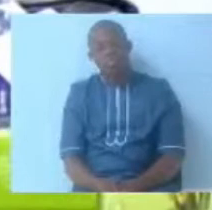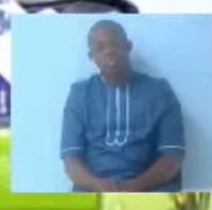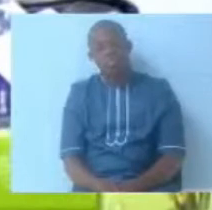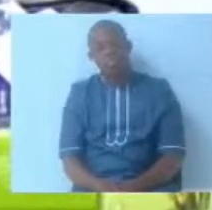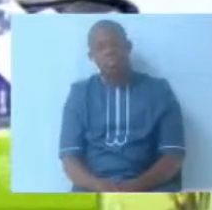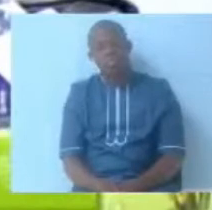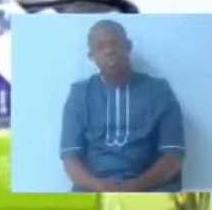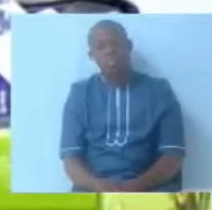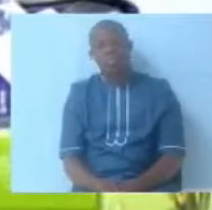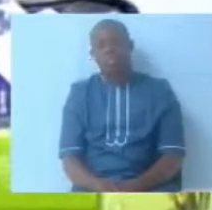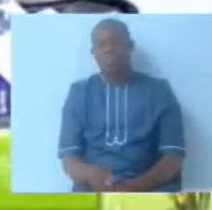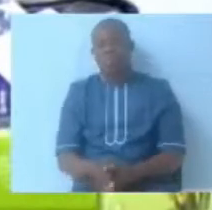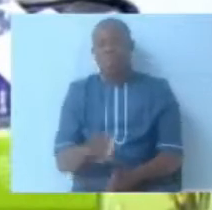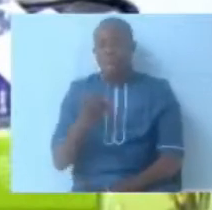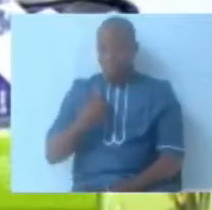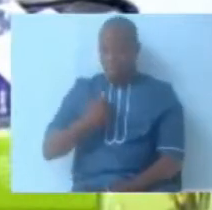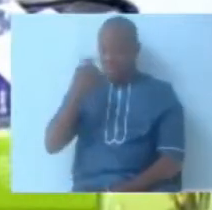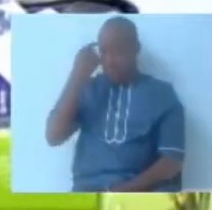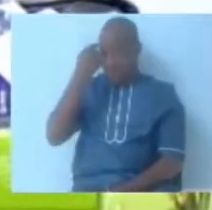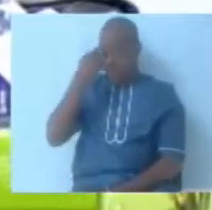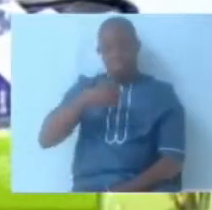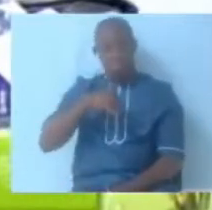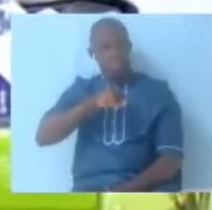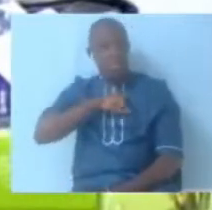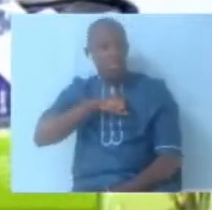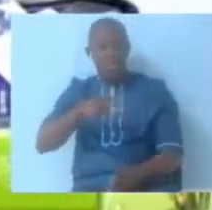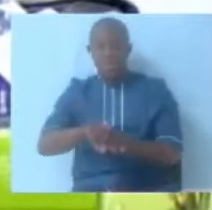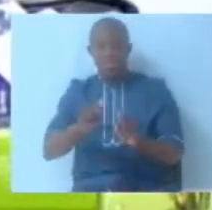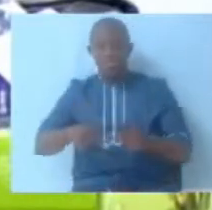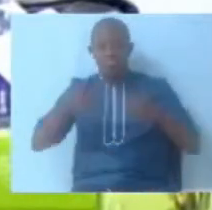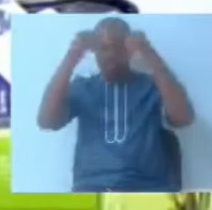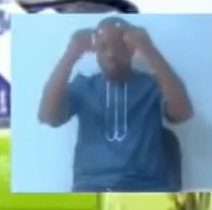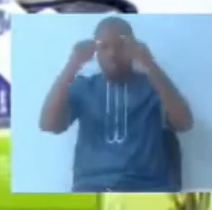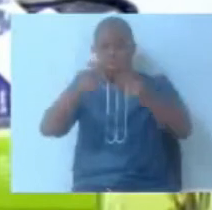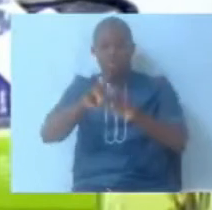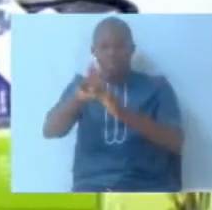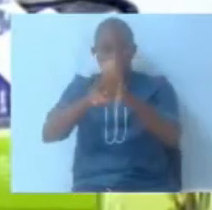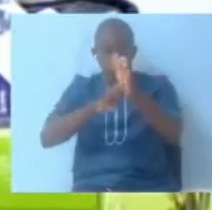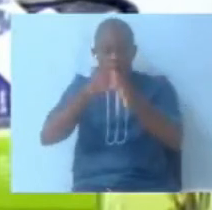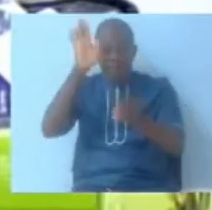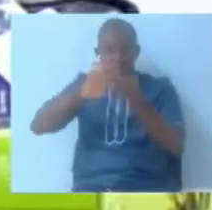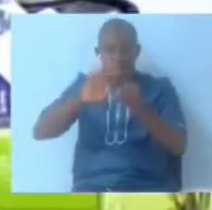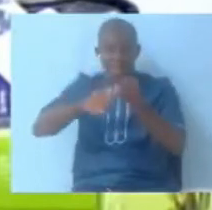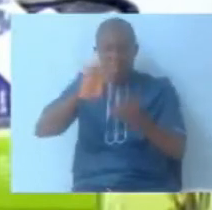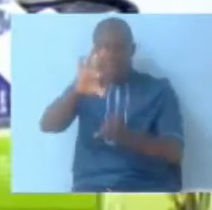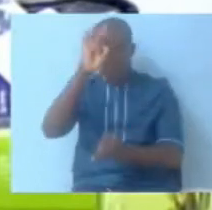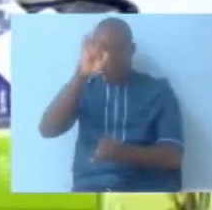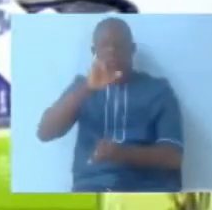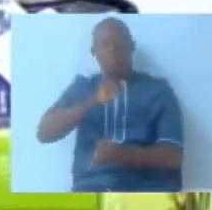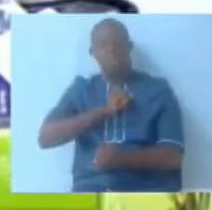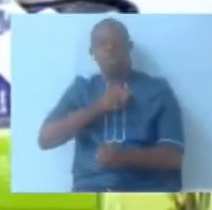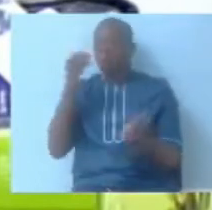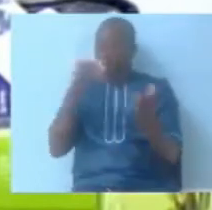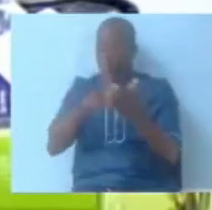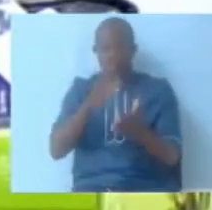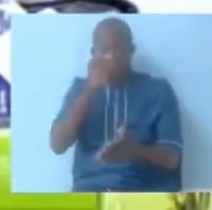they thought I was going to adjourn the matter again for ruling. I insisted that I was going to deliver the ruling the same day. Itele nyine mutanunko mbe